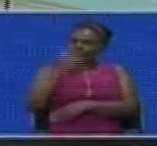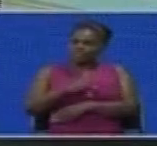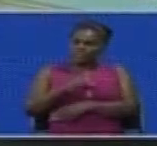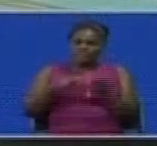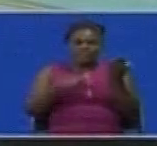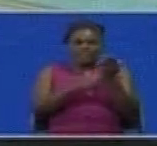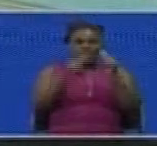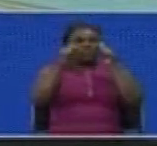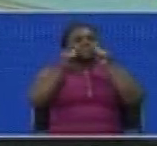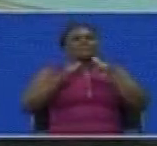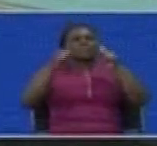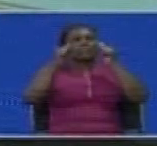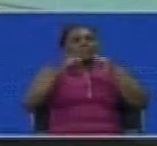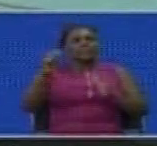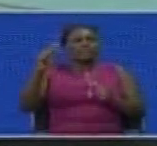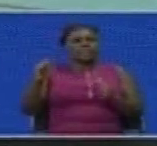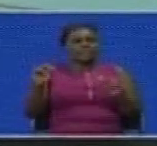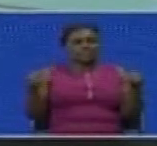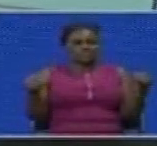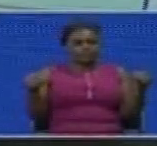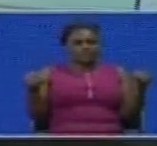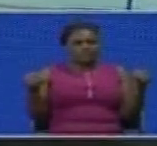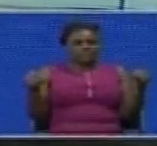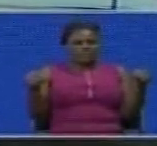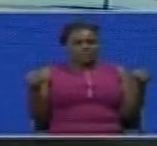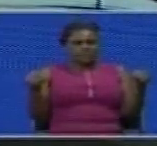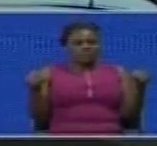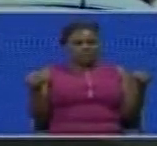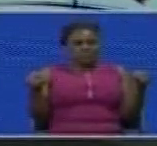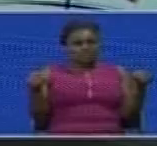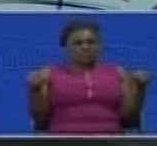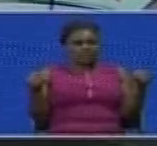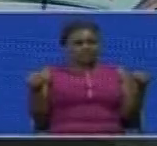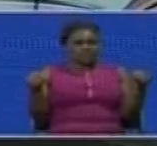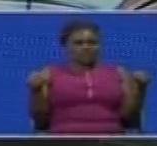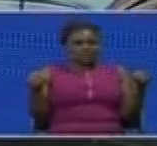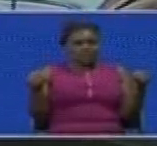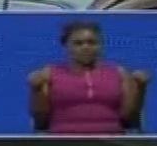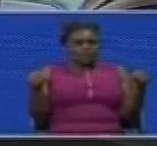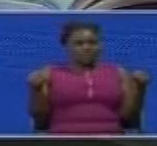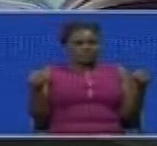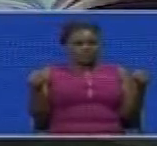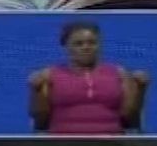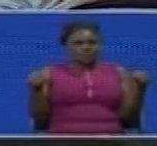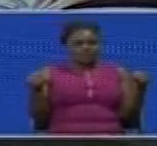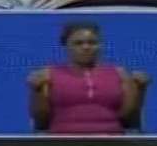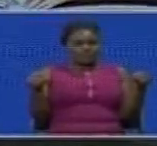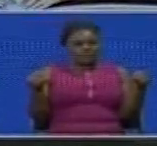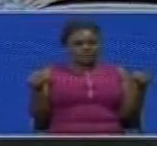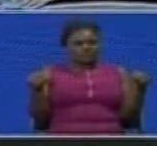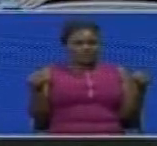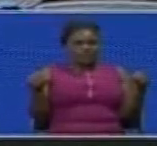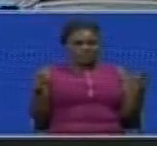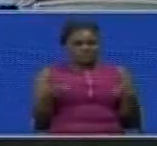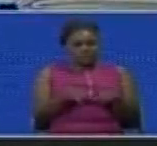name is Aby Agina. On KTN News, I'll be having an interesting conversation with Gladys Boschole as she prepares to launch her